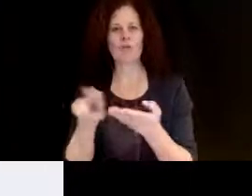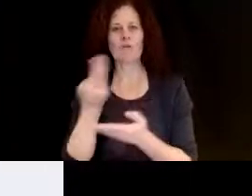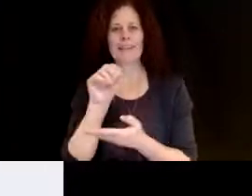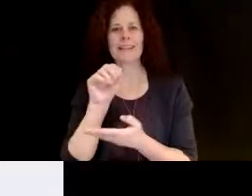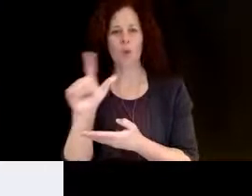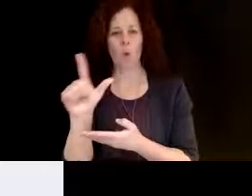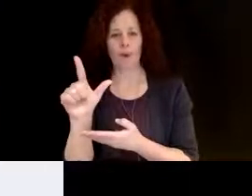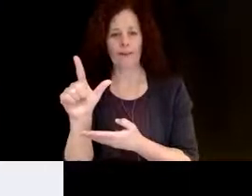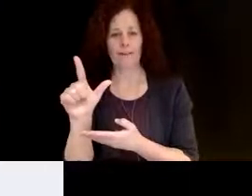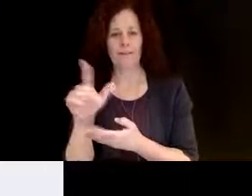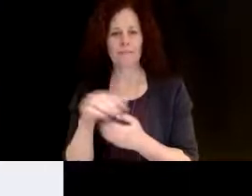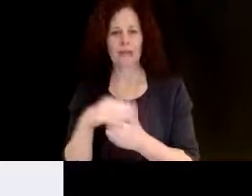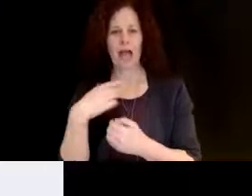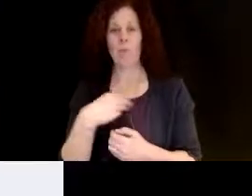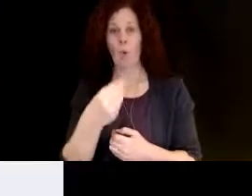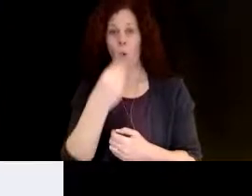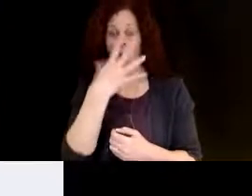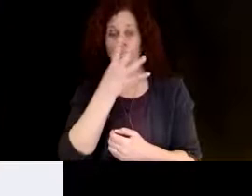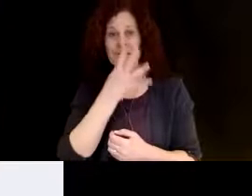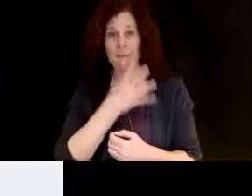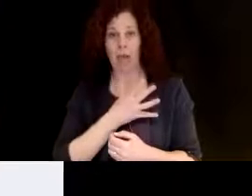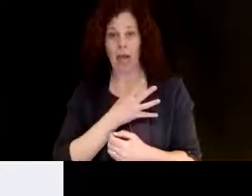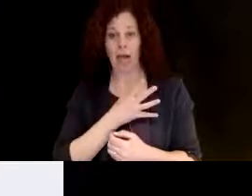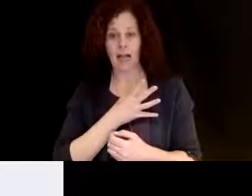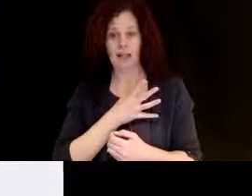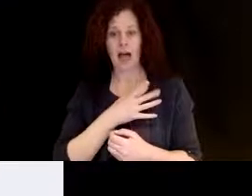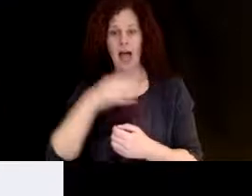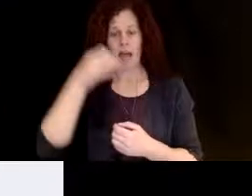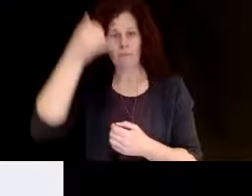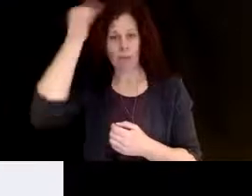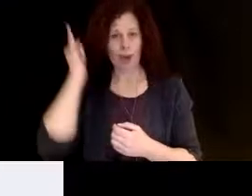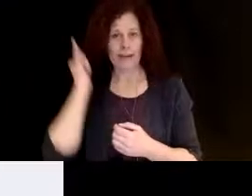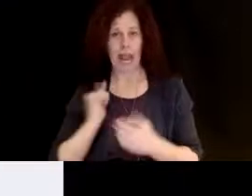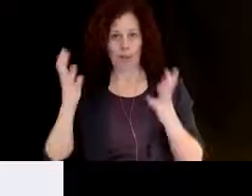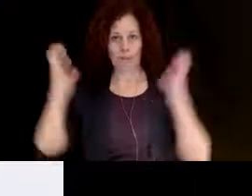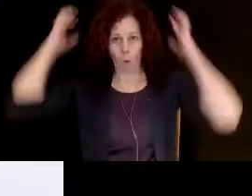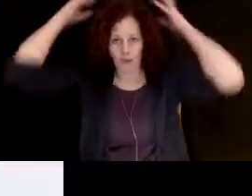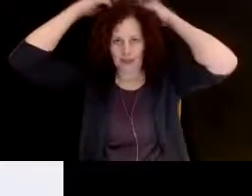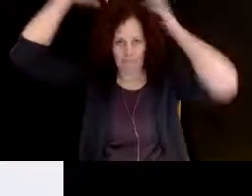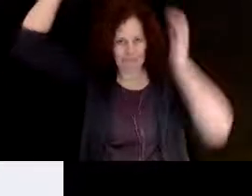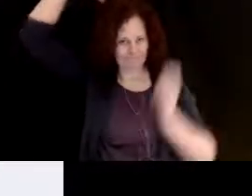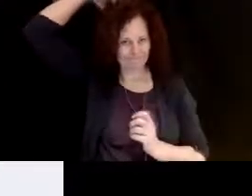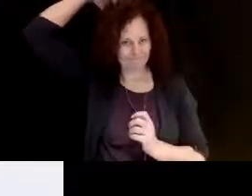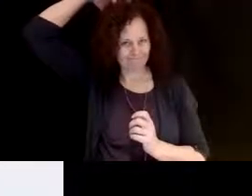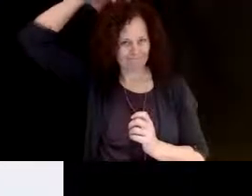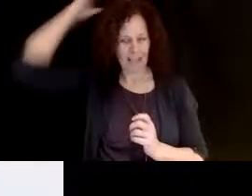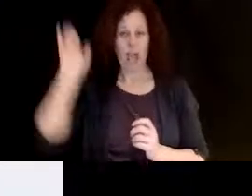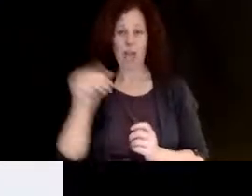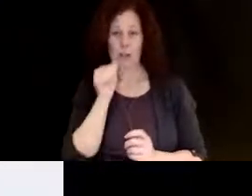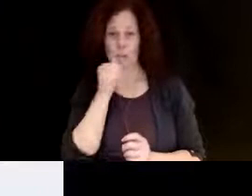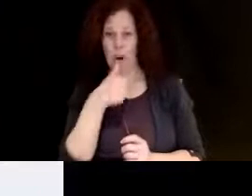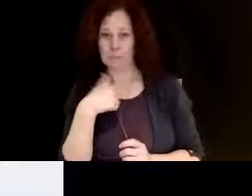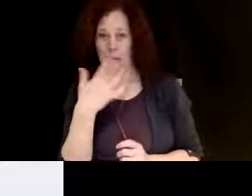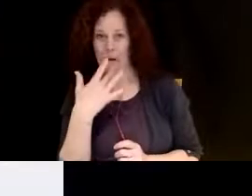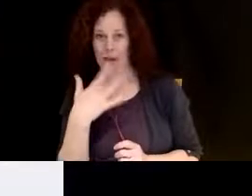am a white female. I have long blonde hair that's pulled up into a bun. I'm in my early 30s until tomorrow, when I guess I enter my